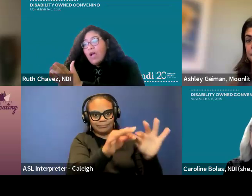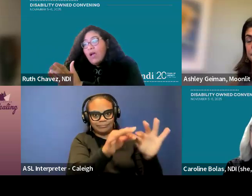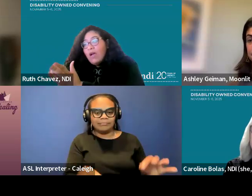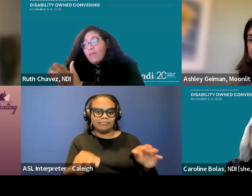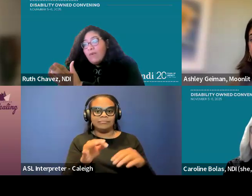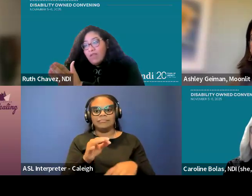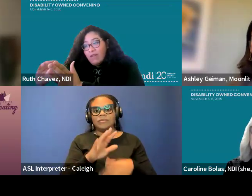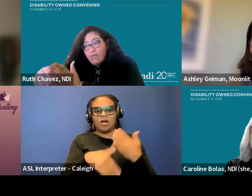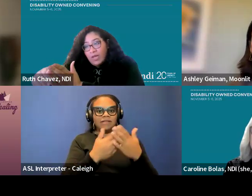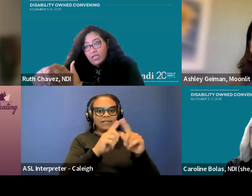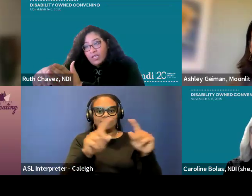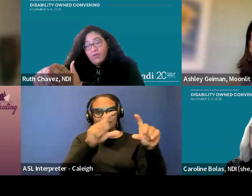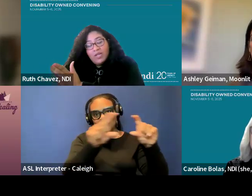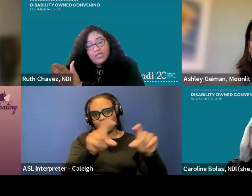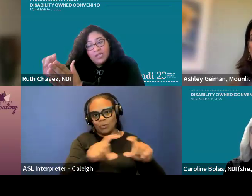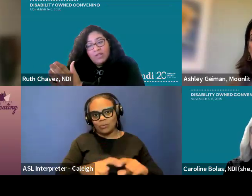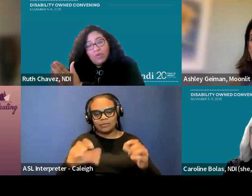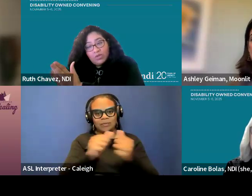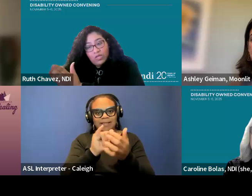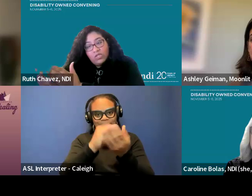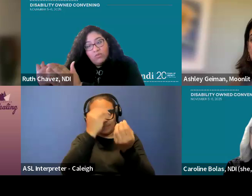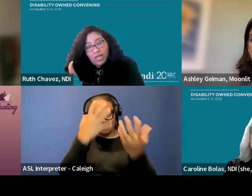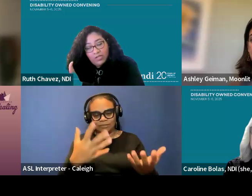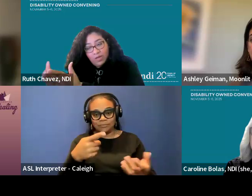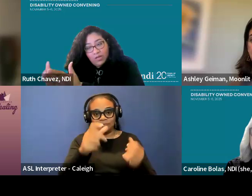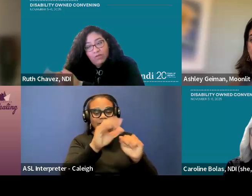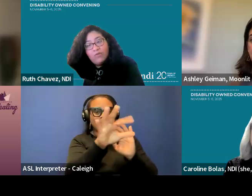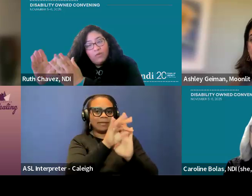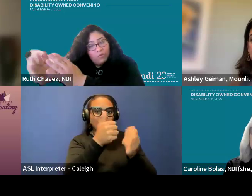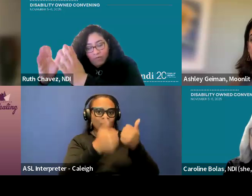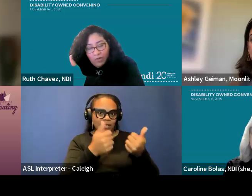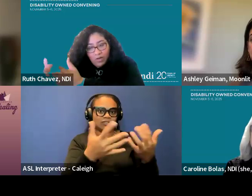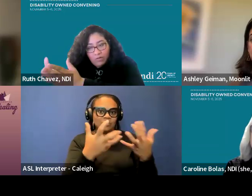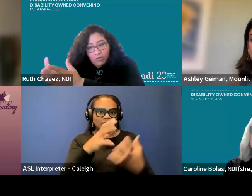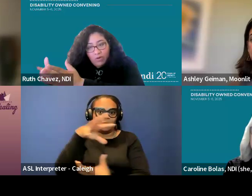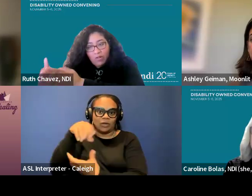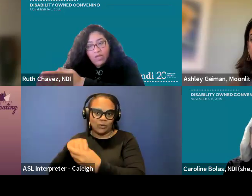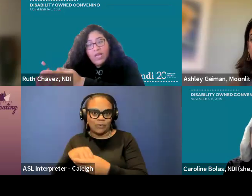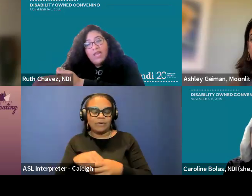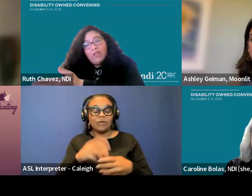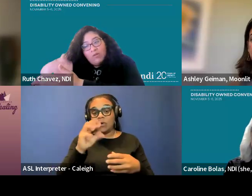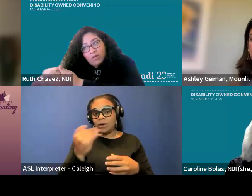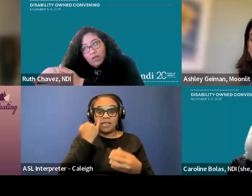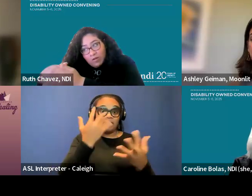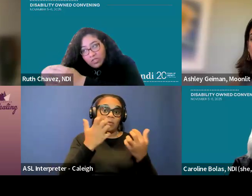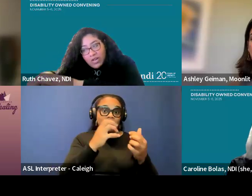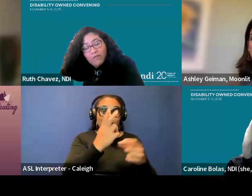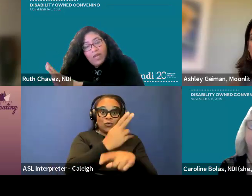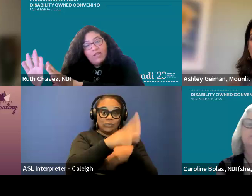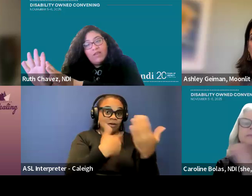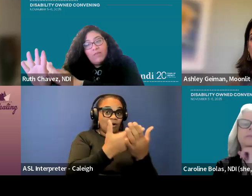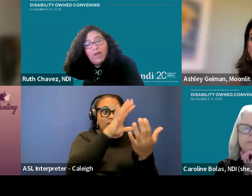rows of the information. You can select which ones you would like to include, or if you want to include all, and then